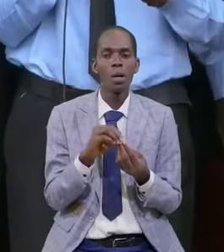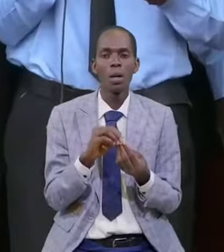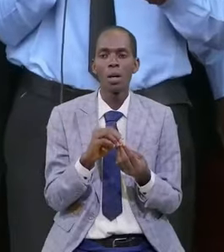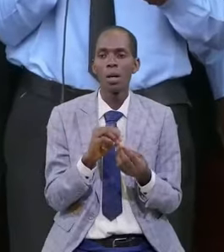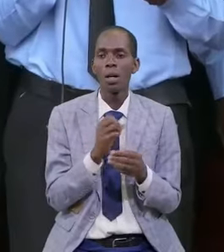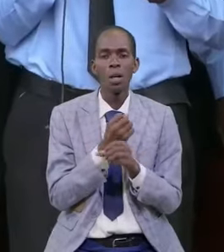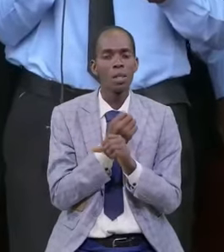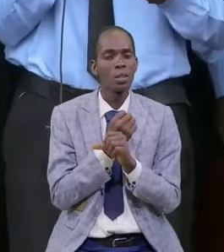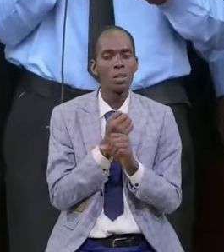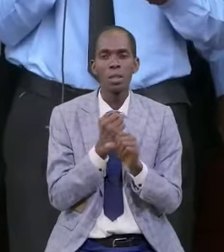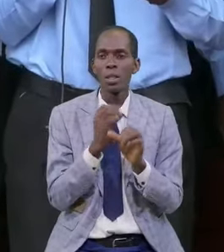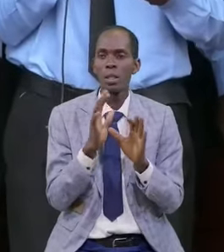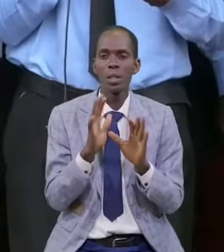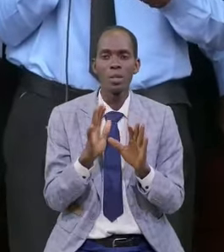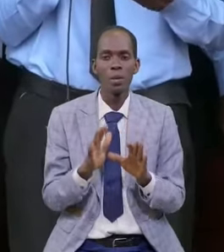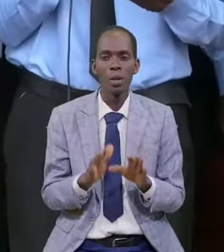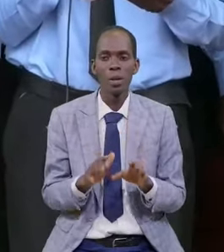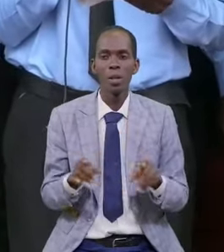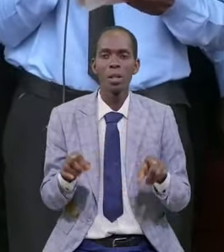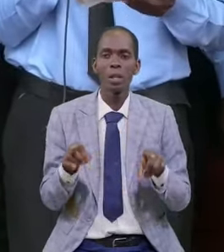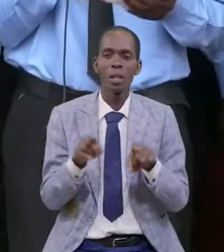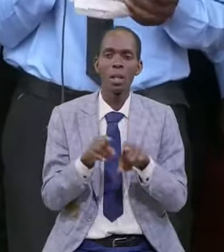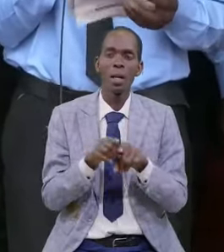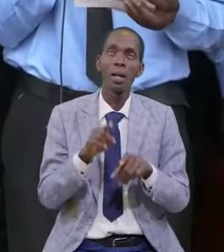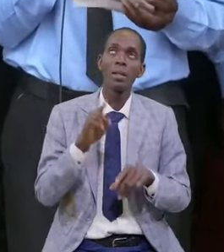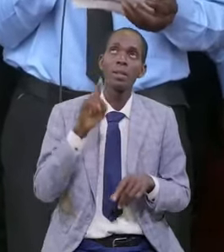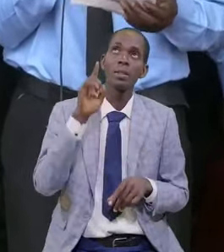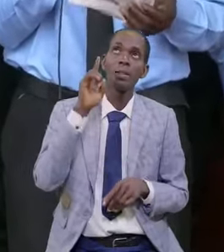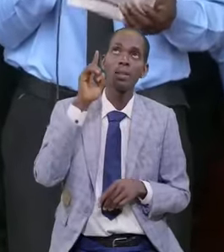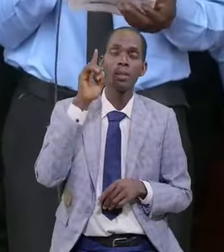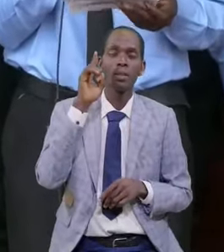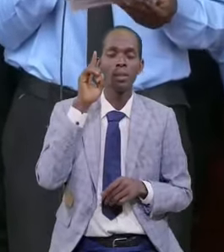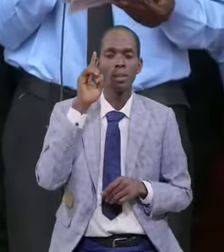and Savor like